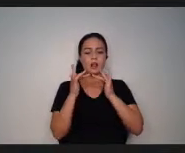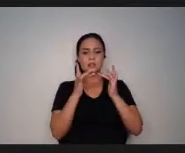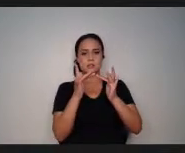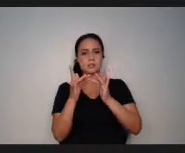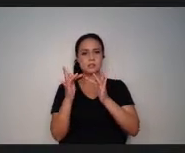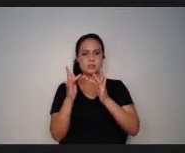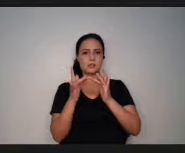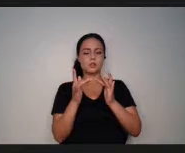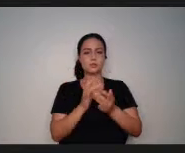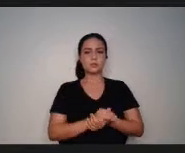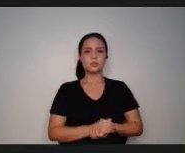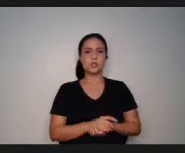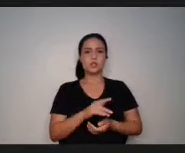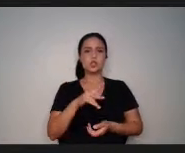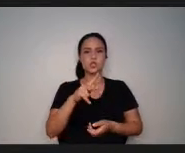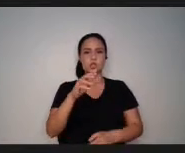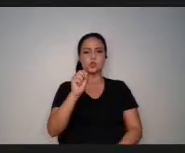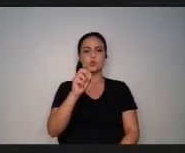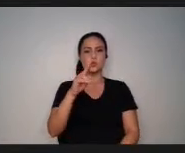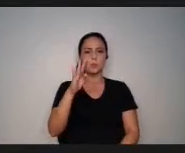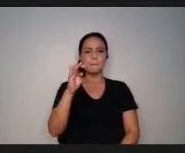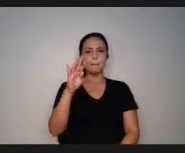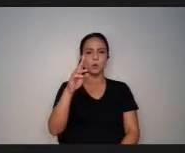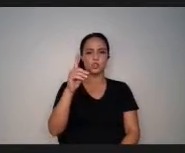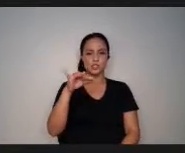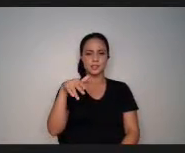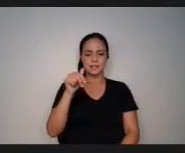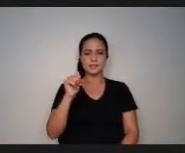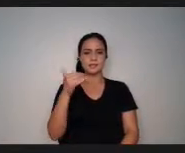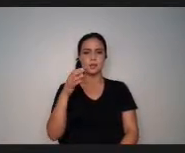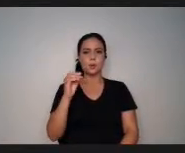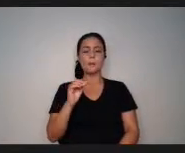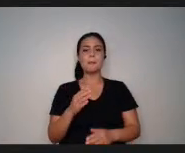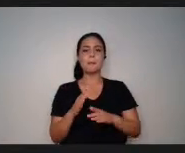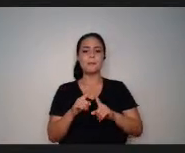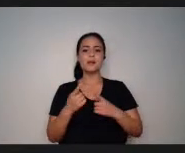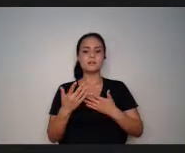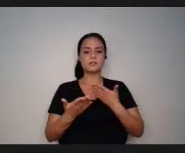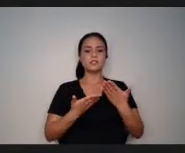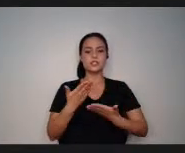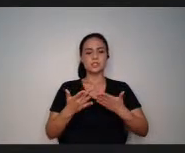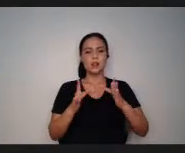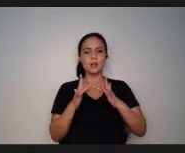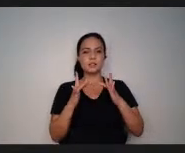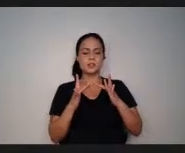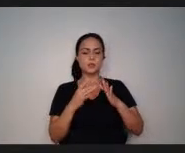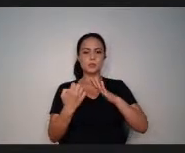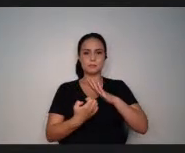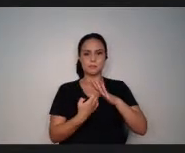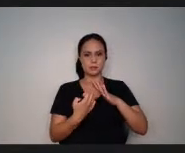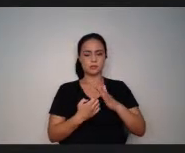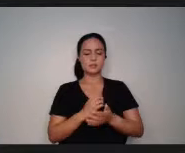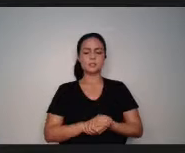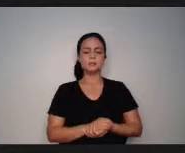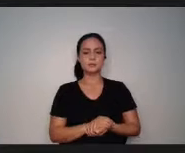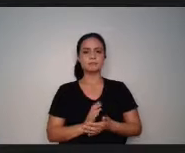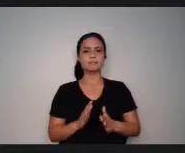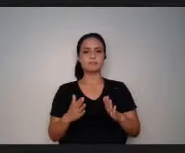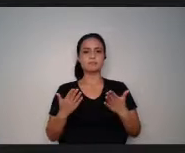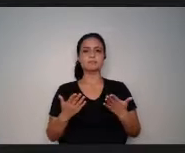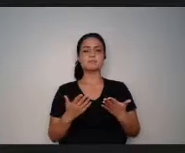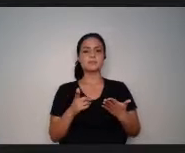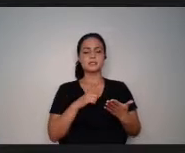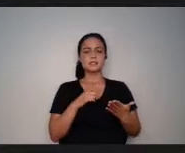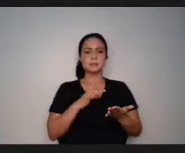type of labor and policies that make it able so that we can still use